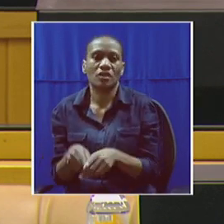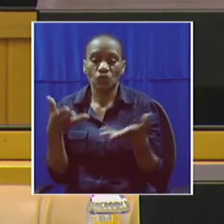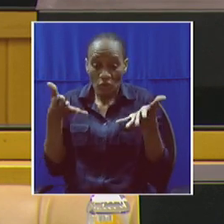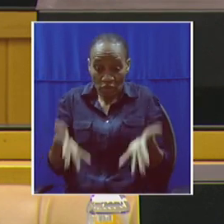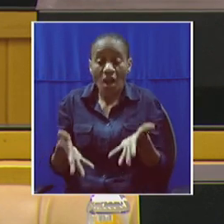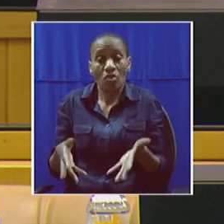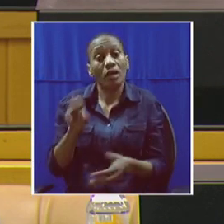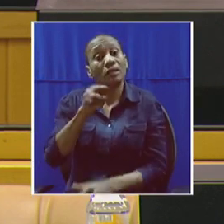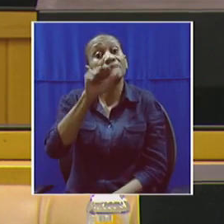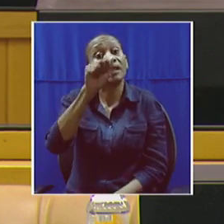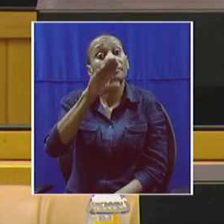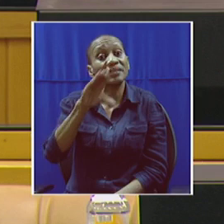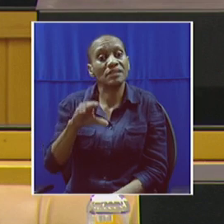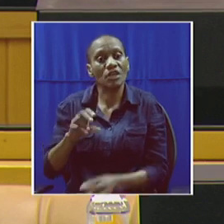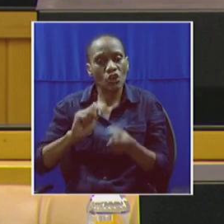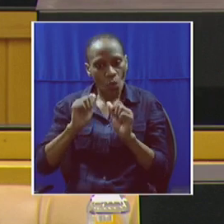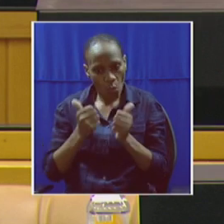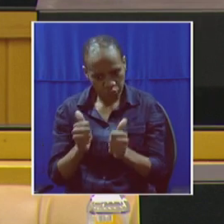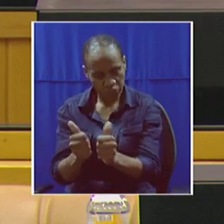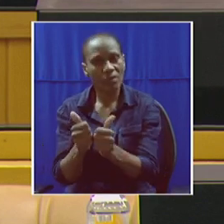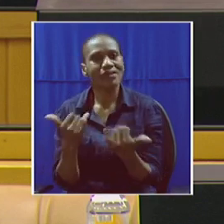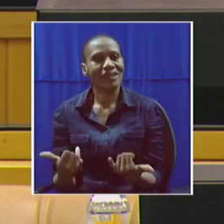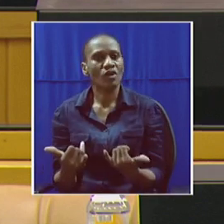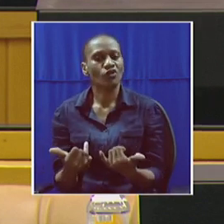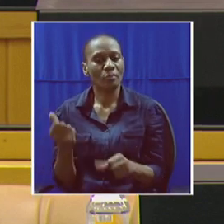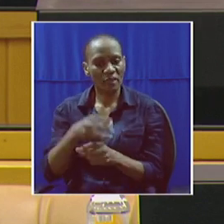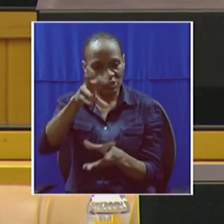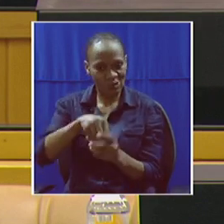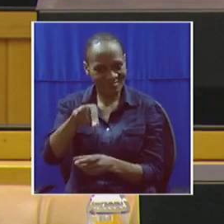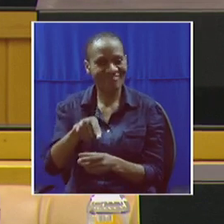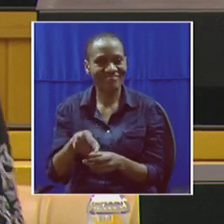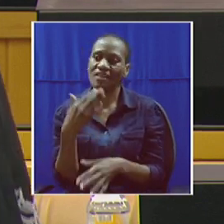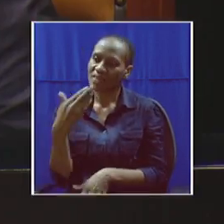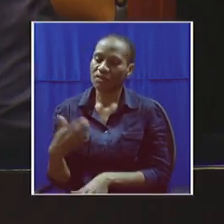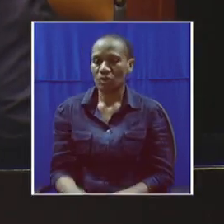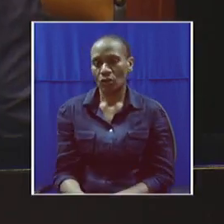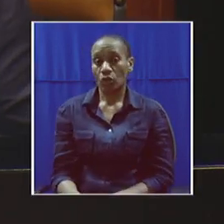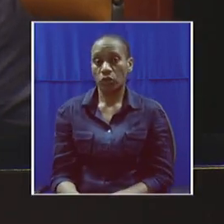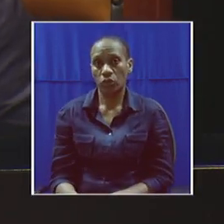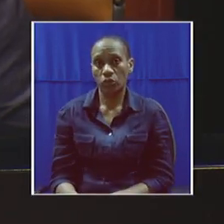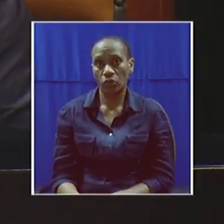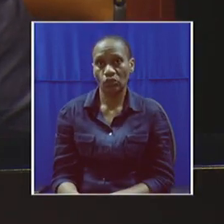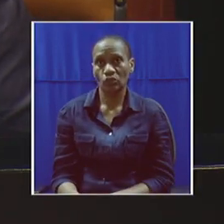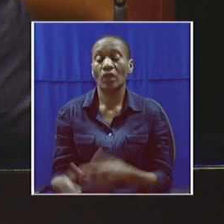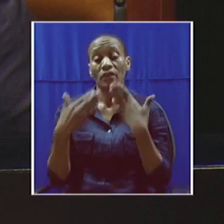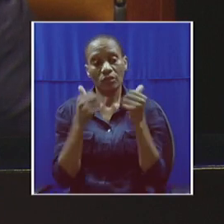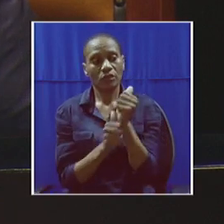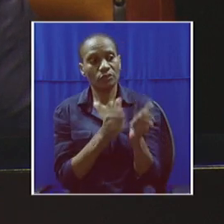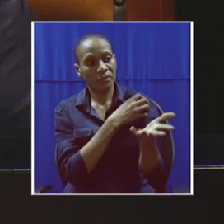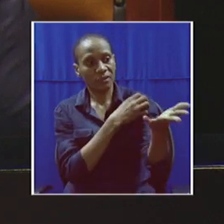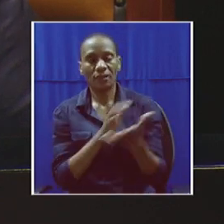preparing for now to also be competitive thank you very much thank you honorable Deputy